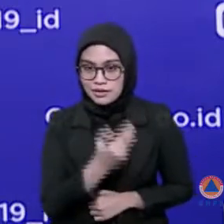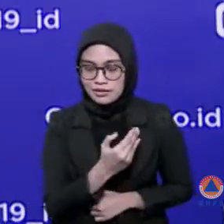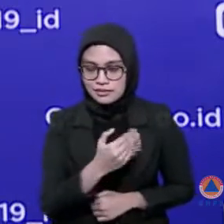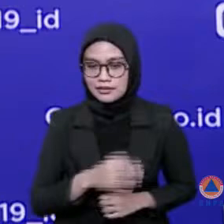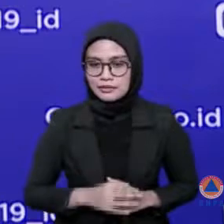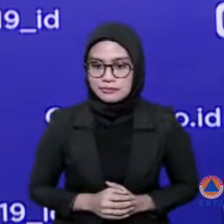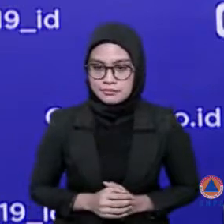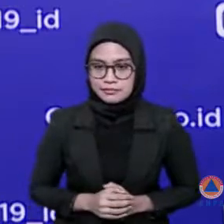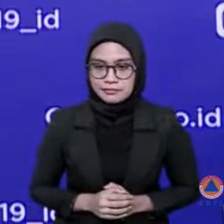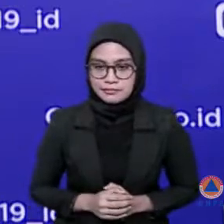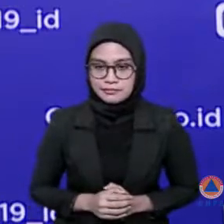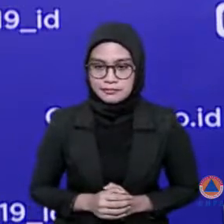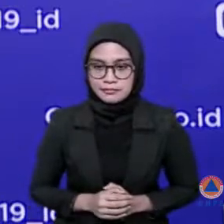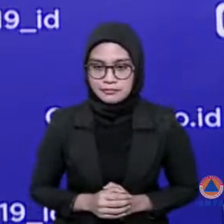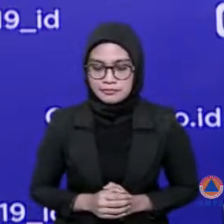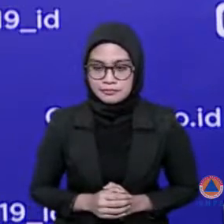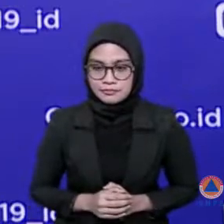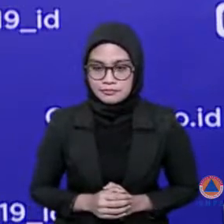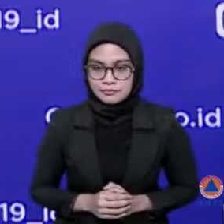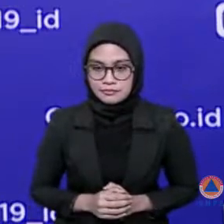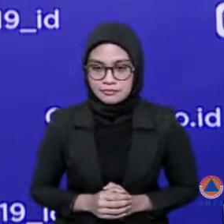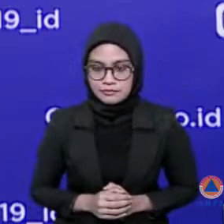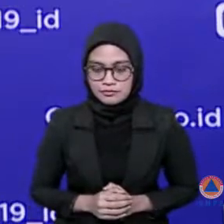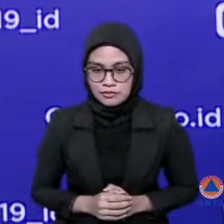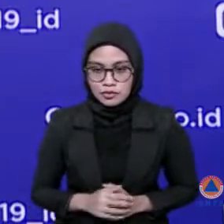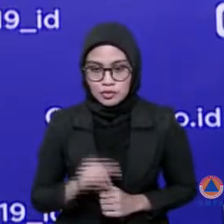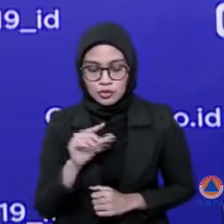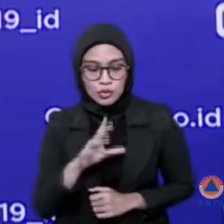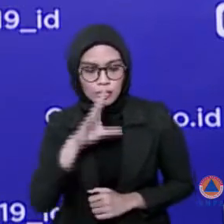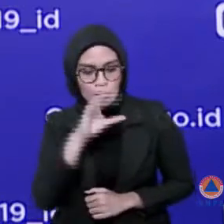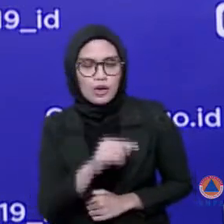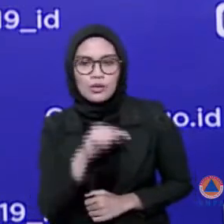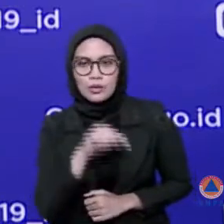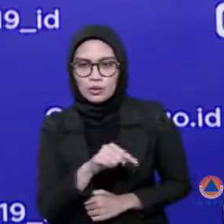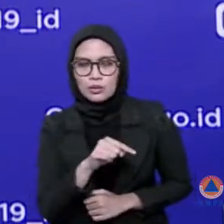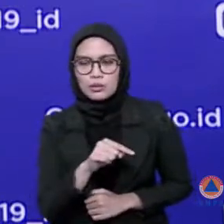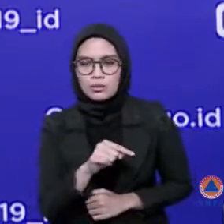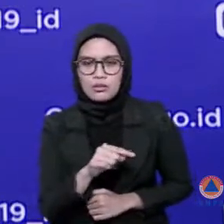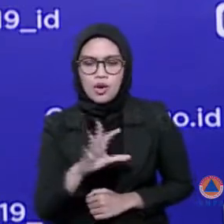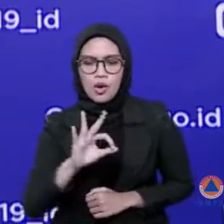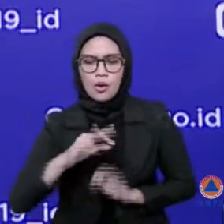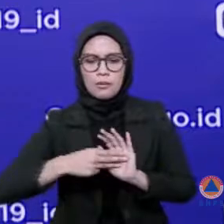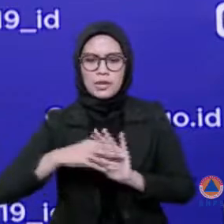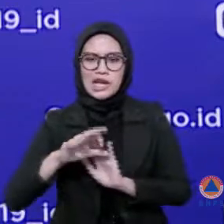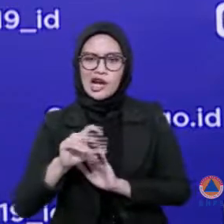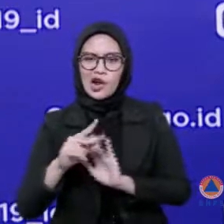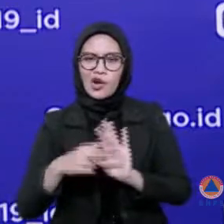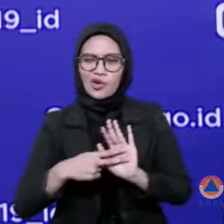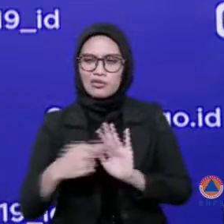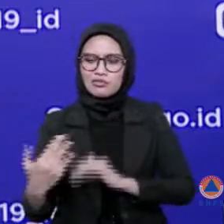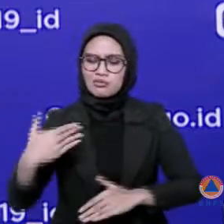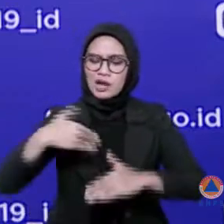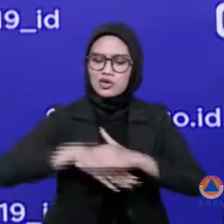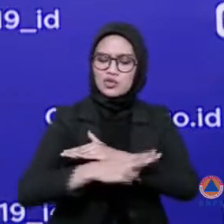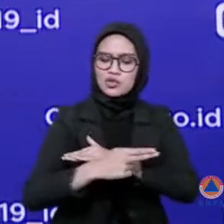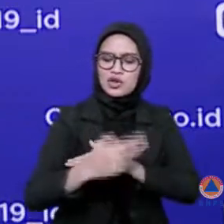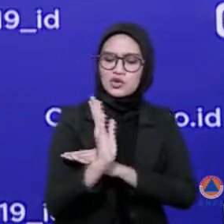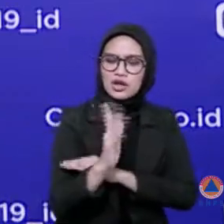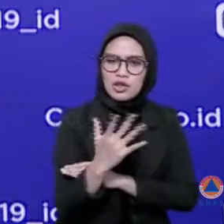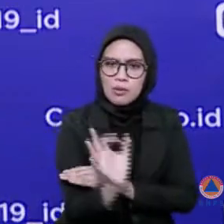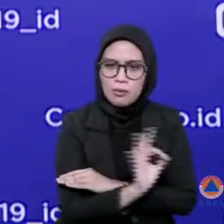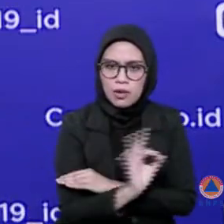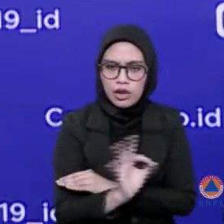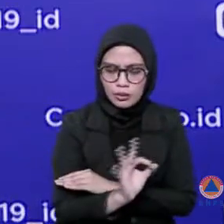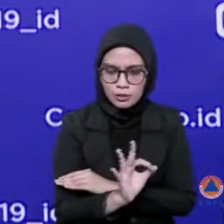C4. To support the President's directive to anticipate the importations of cases of